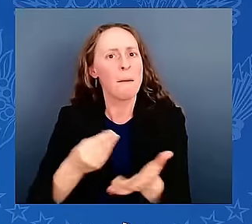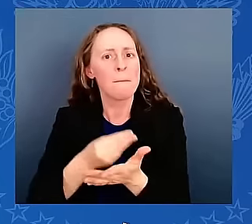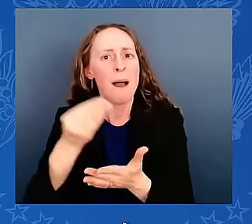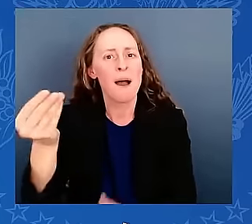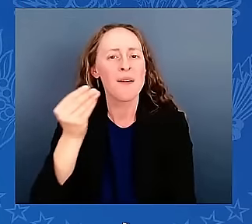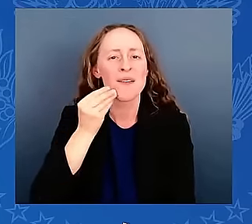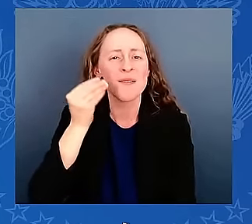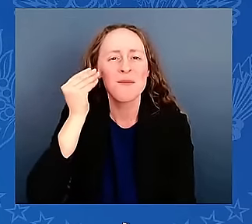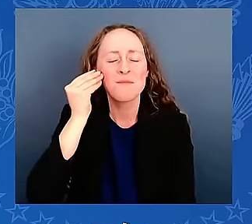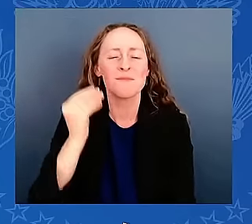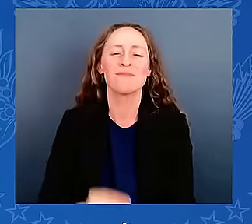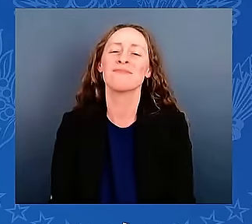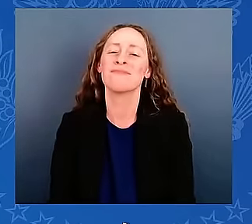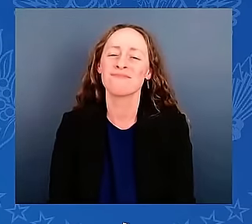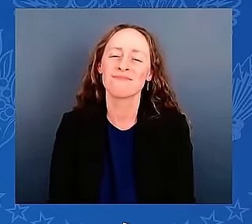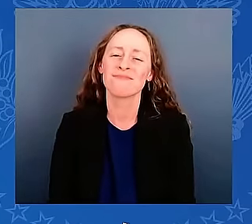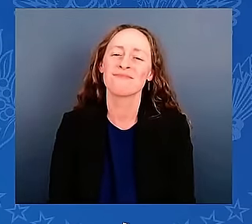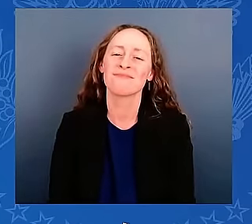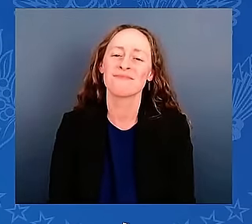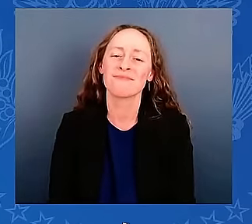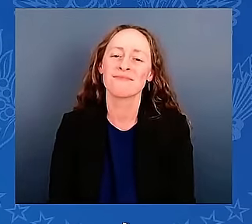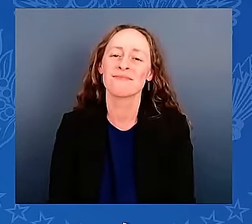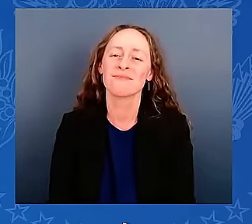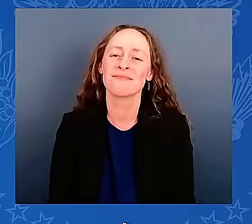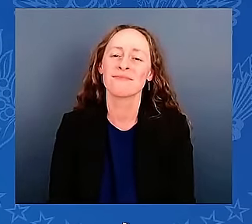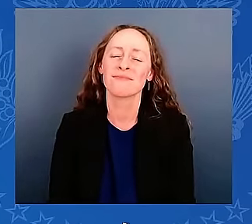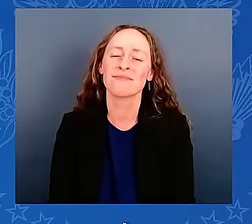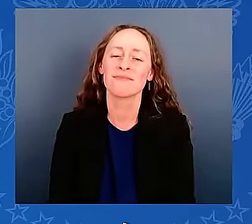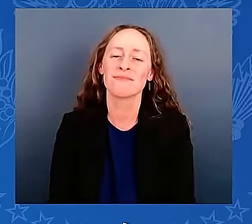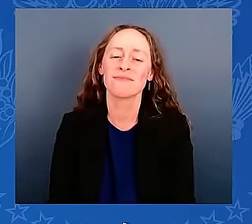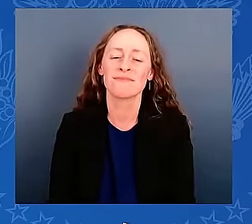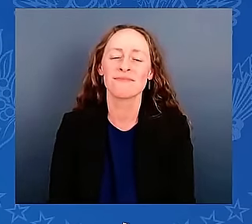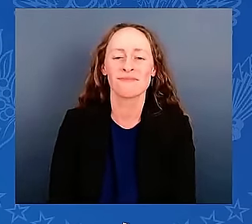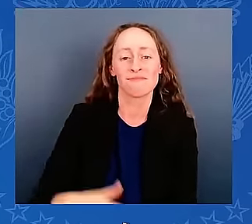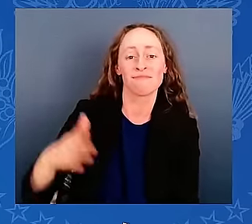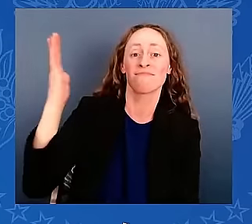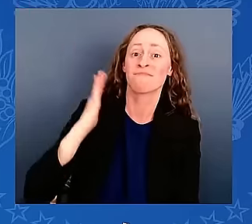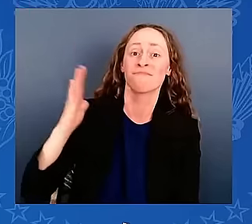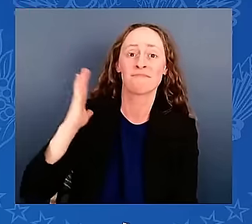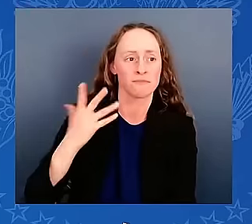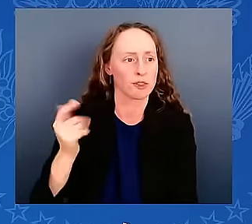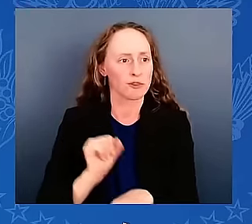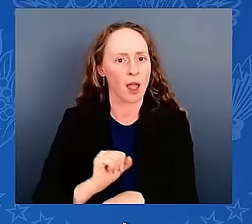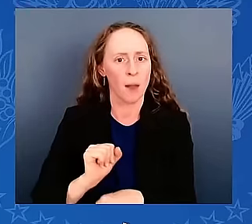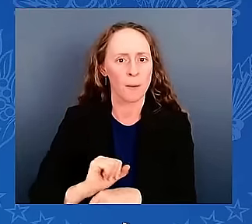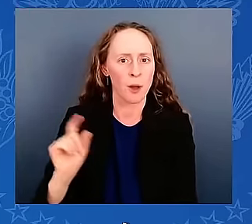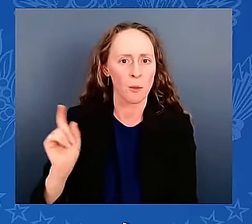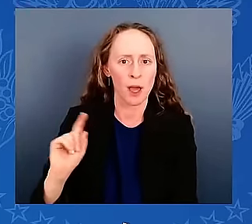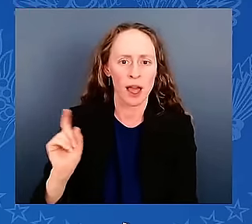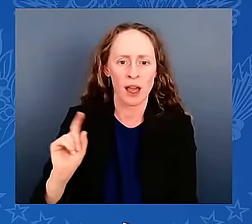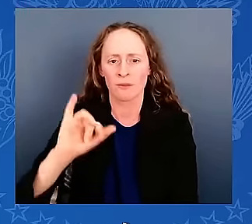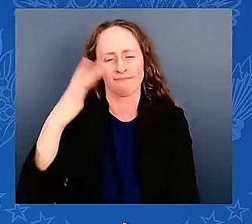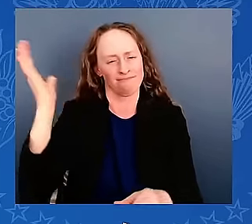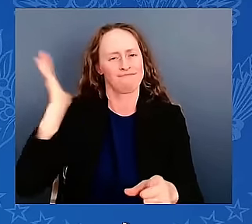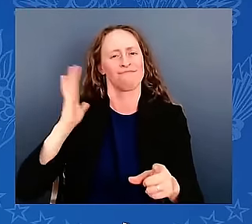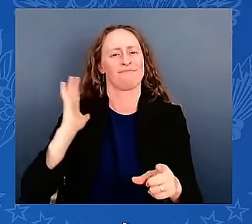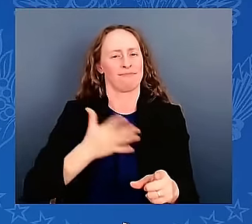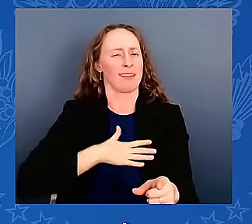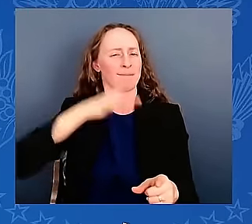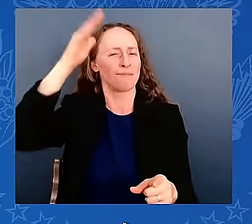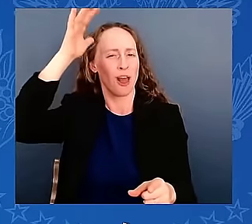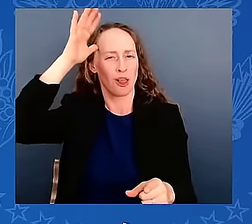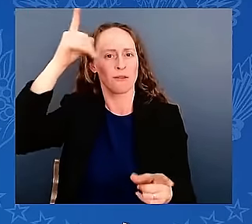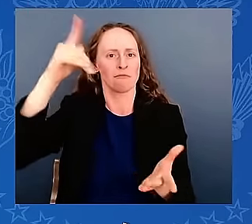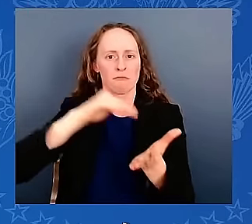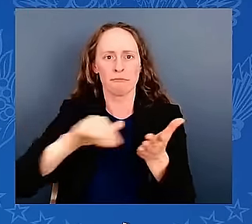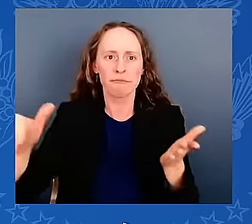got stuck in Scranton and we had no jobs. Moved to Delaware. Dad worked like hell so he could get down payment to buy a small house. That's how